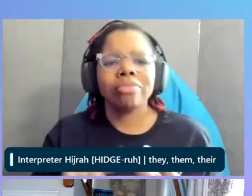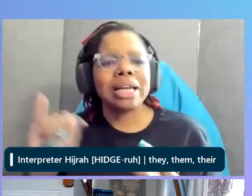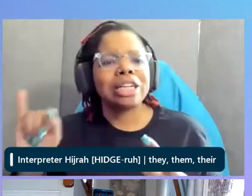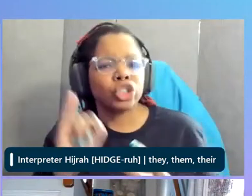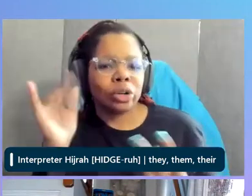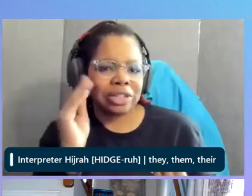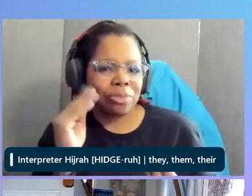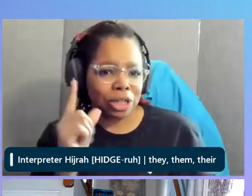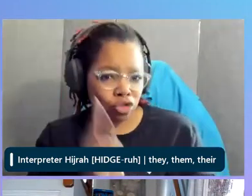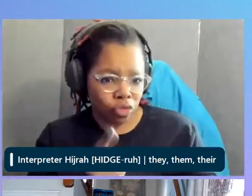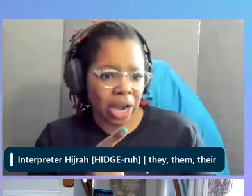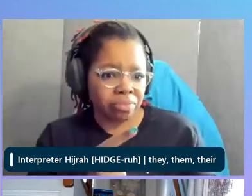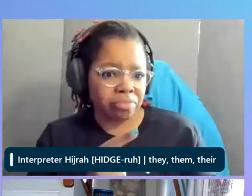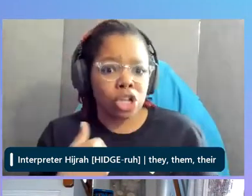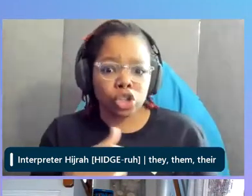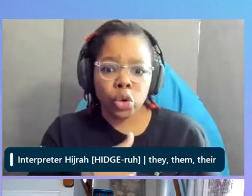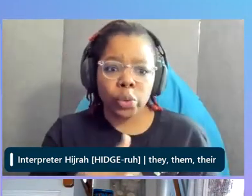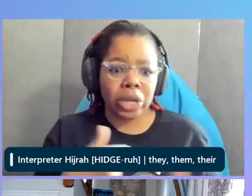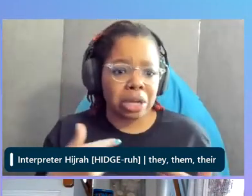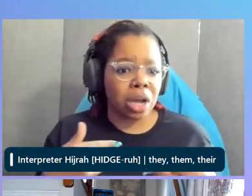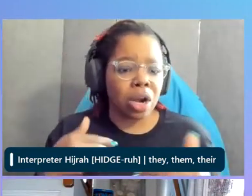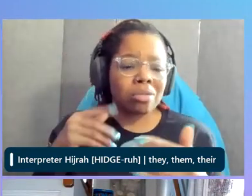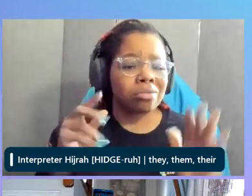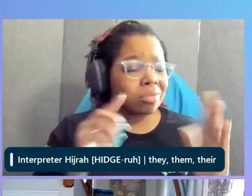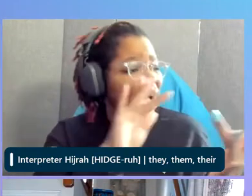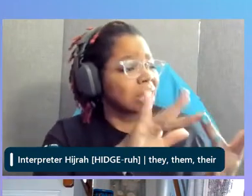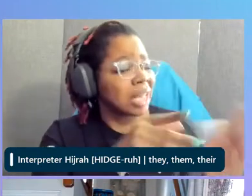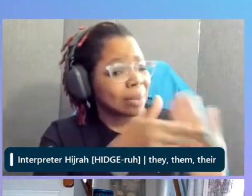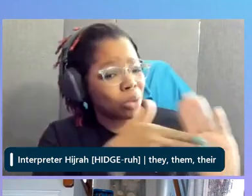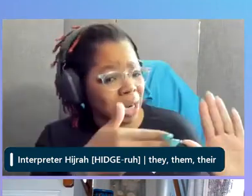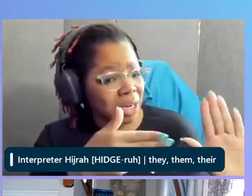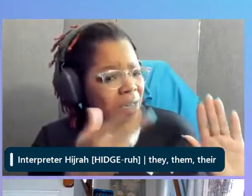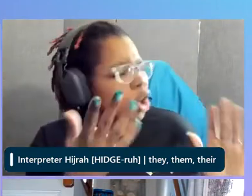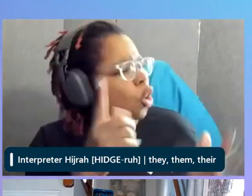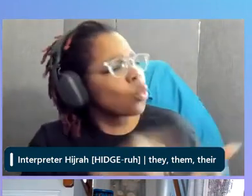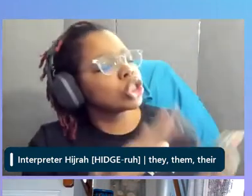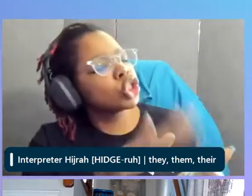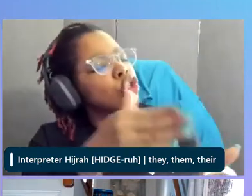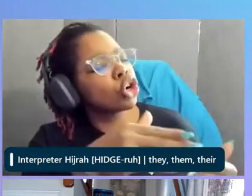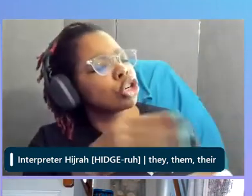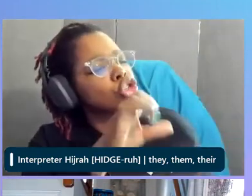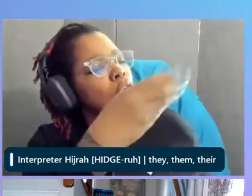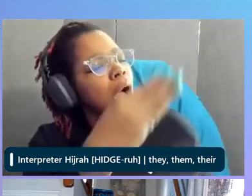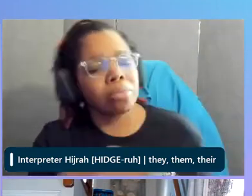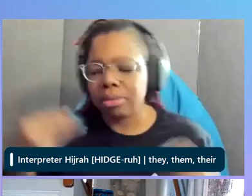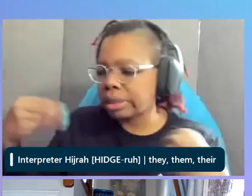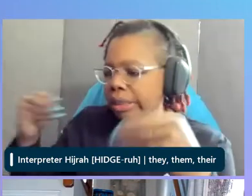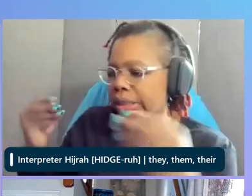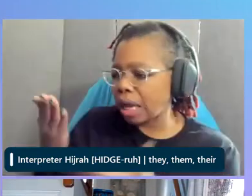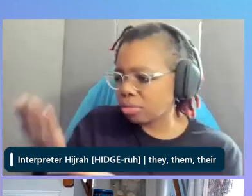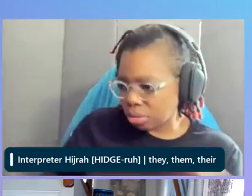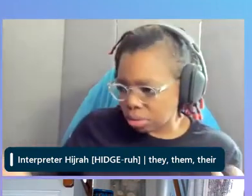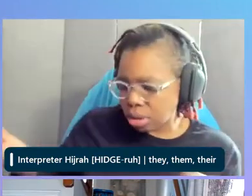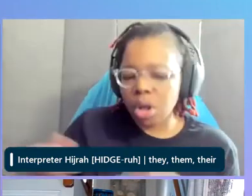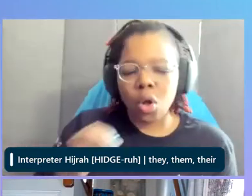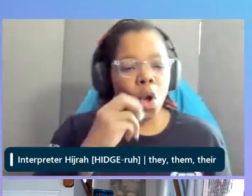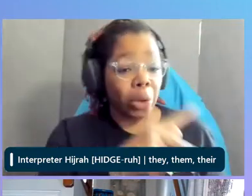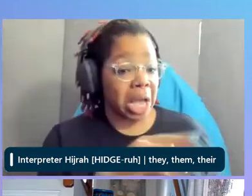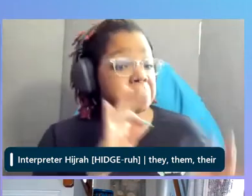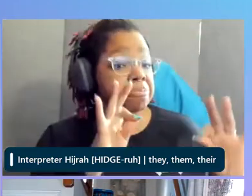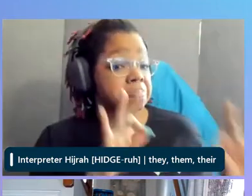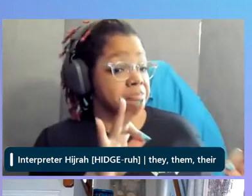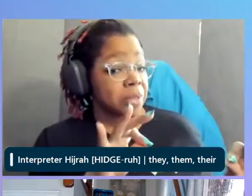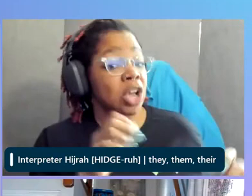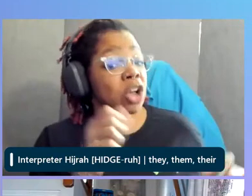right? So we could go to branding and say, okay, branding, what's your job? And they said, well, to sell these products. And we could say, okay, fair enough.